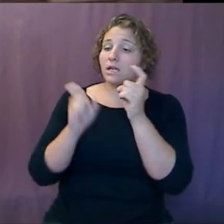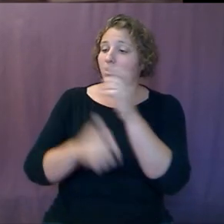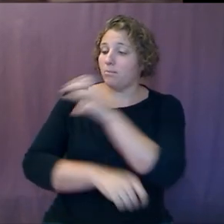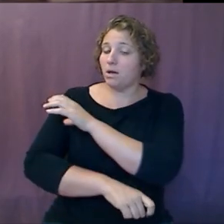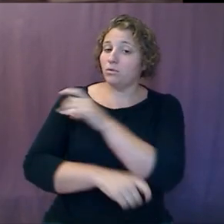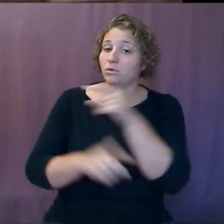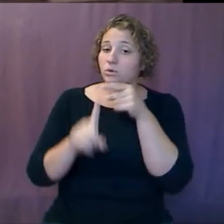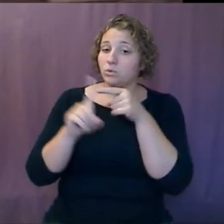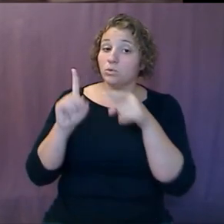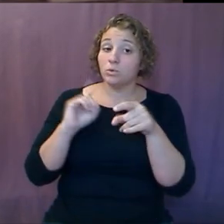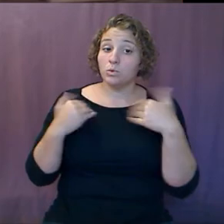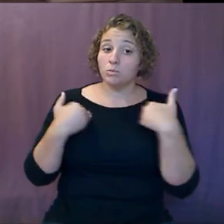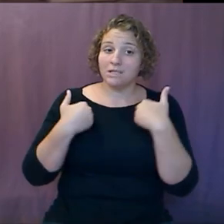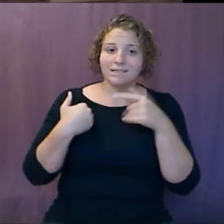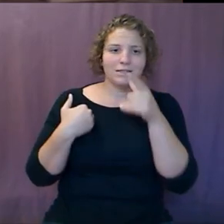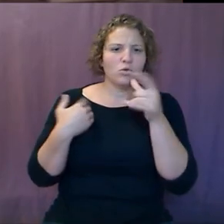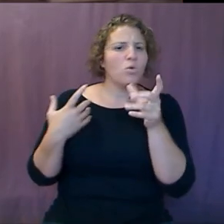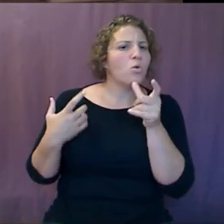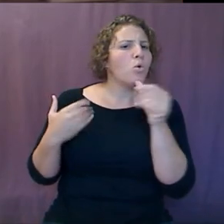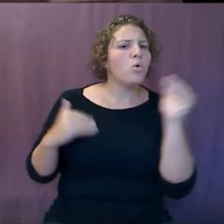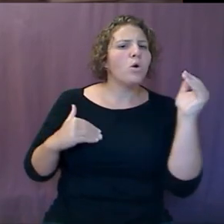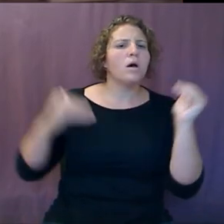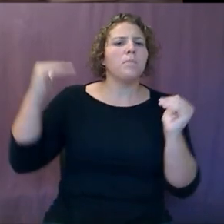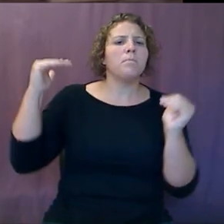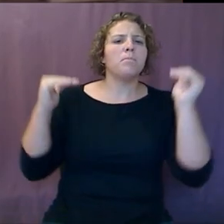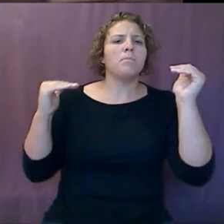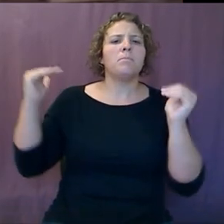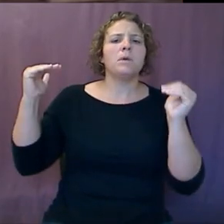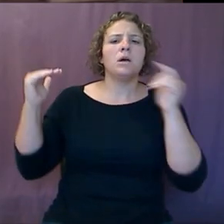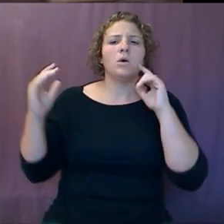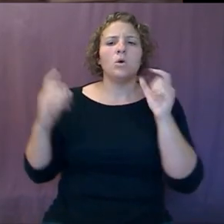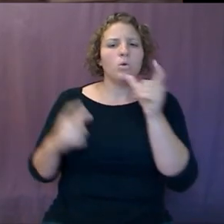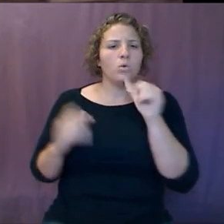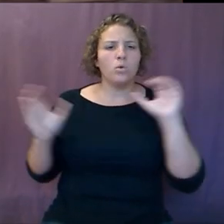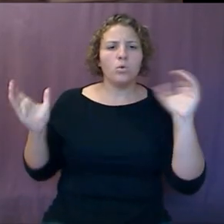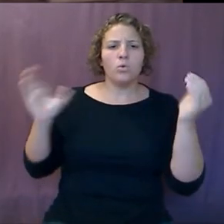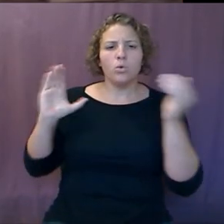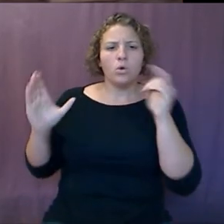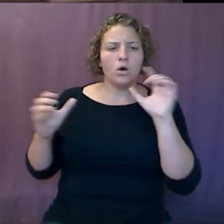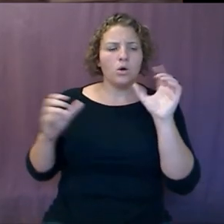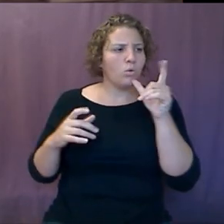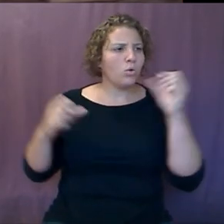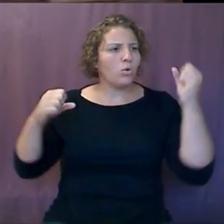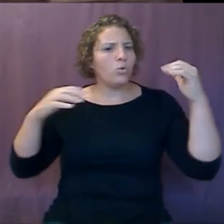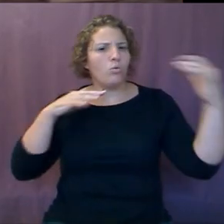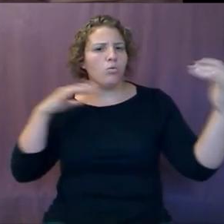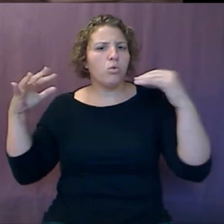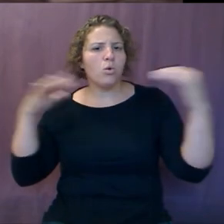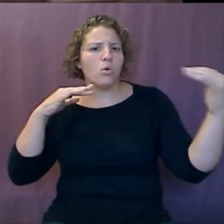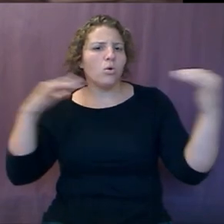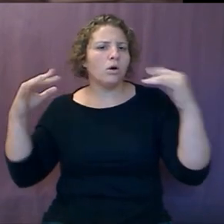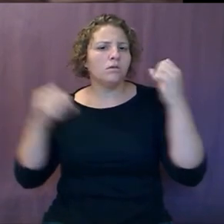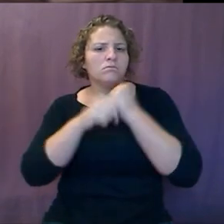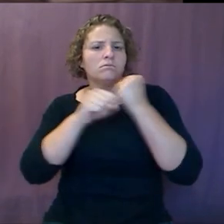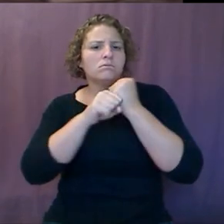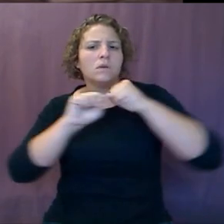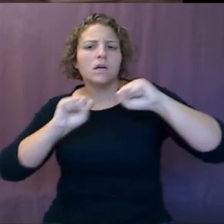who is like unto the beast who is able to make war with him and there was given unto him this